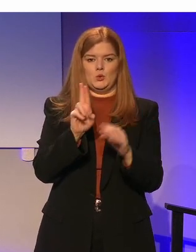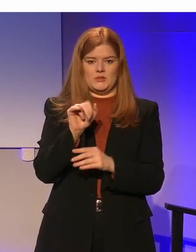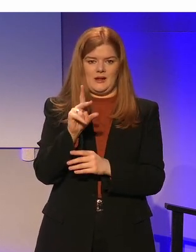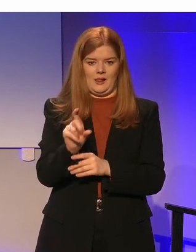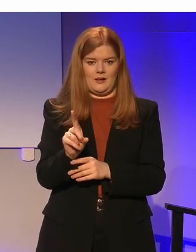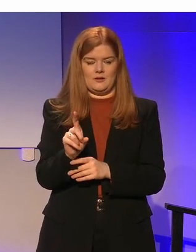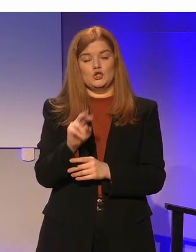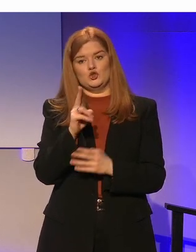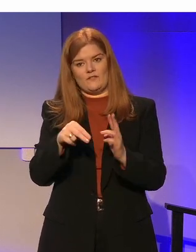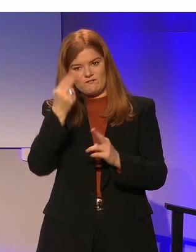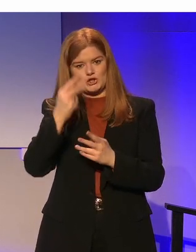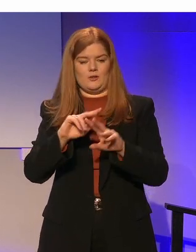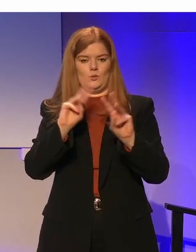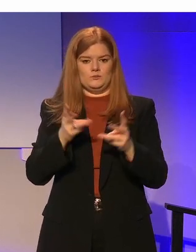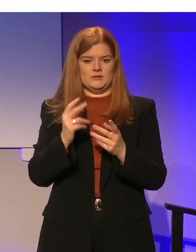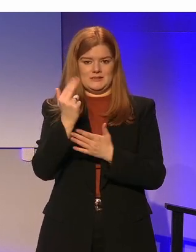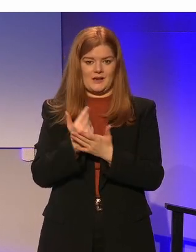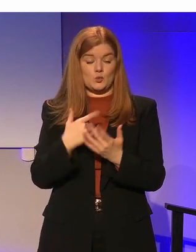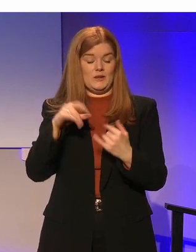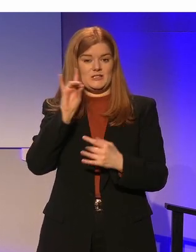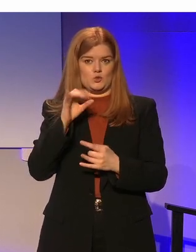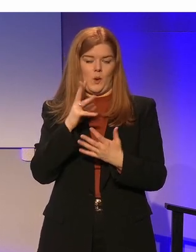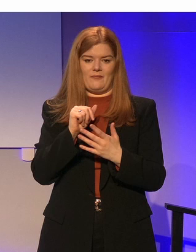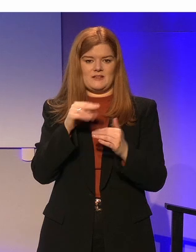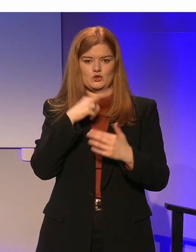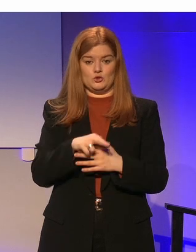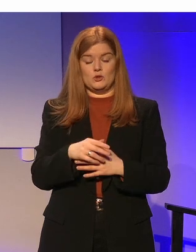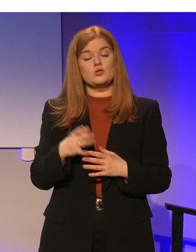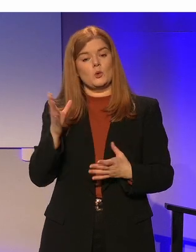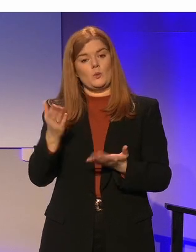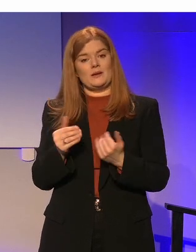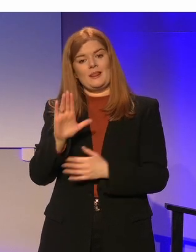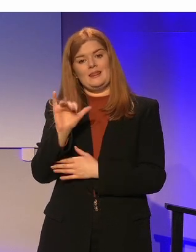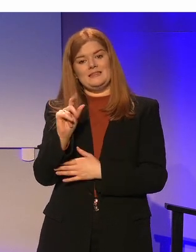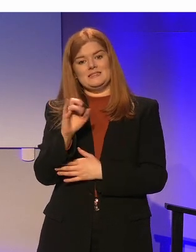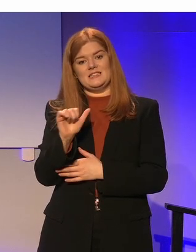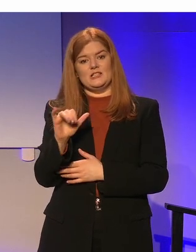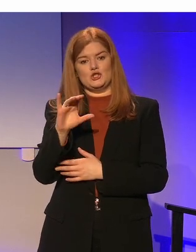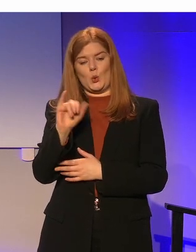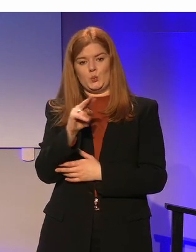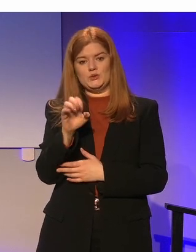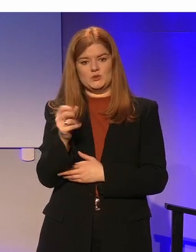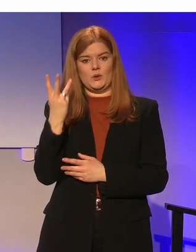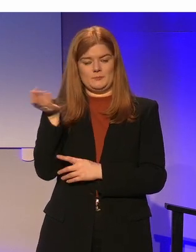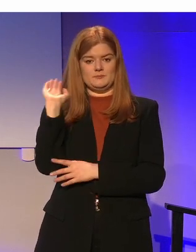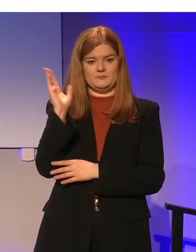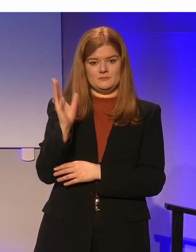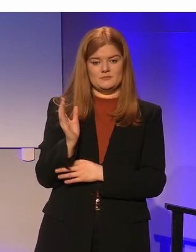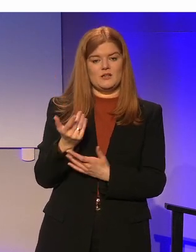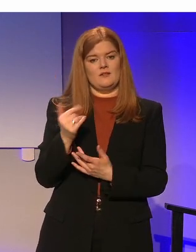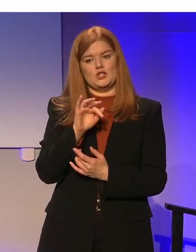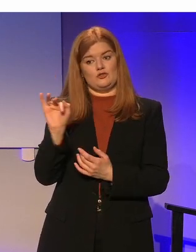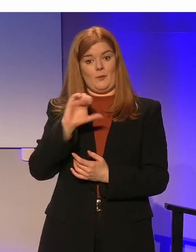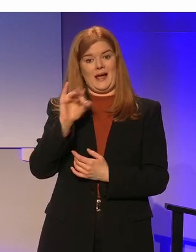UDL, and we're going to hear why this afternoon. We're delighted to welcome Lindsay Jones, who's the CEO of CAST. And CAST is the